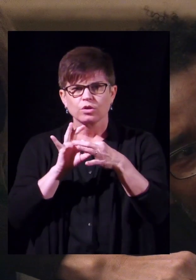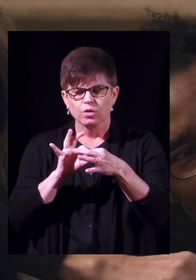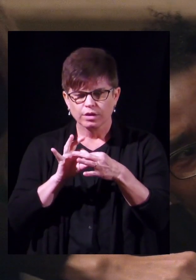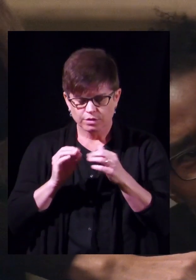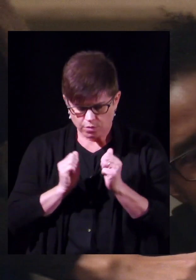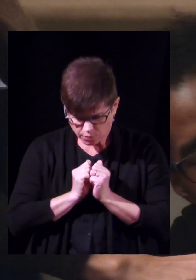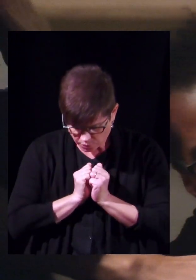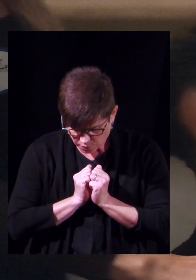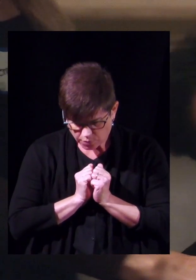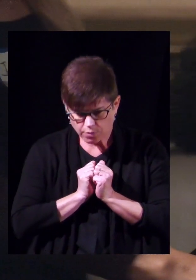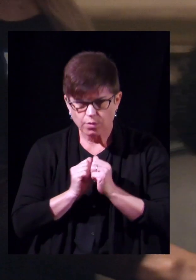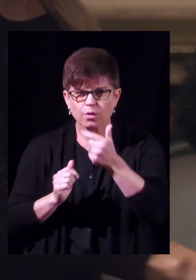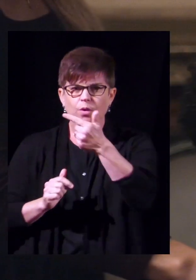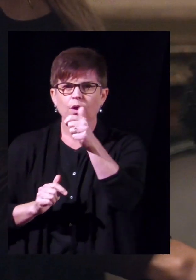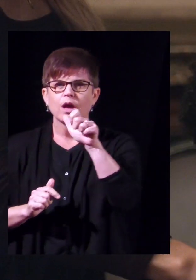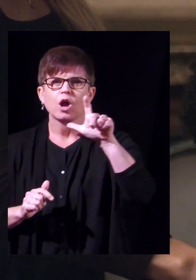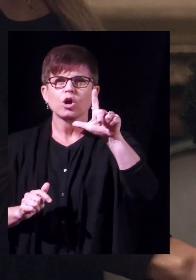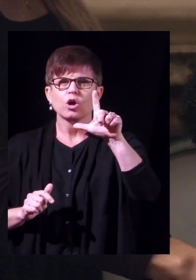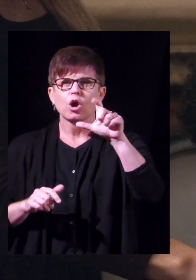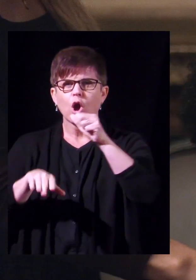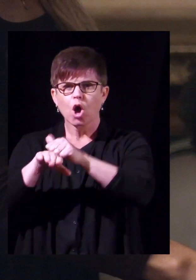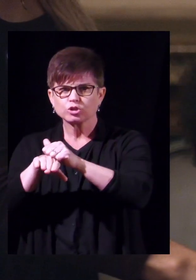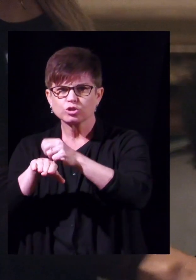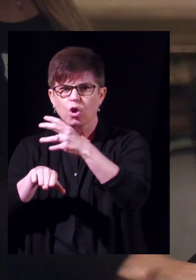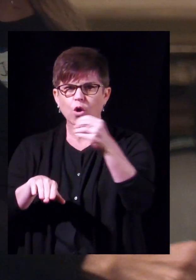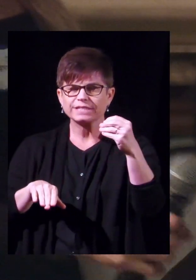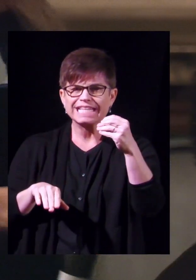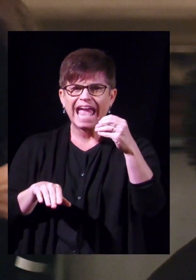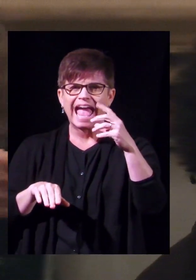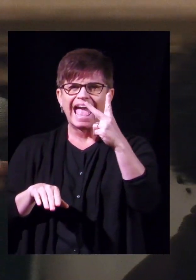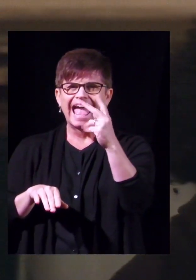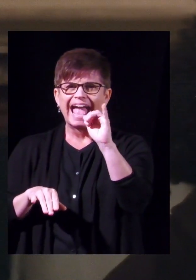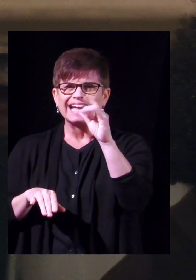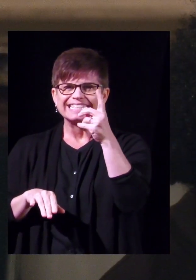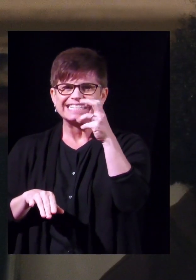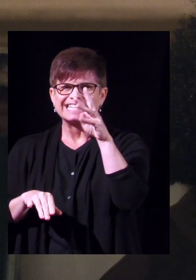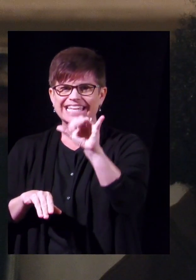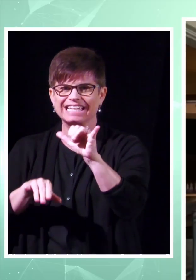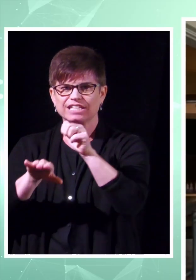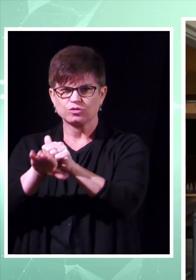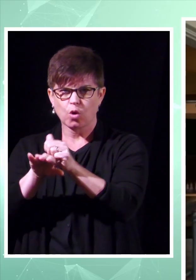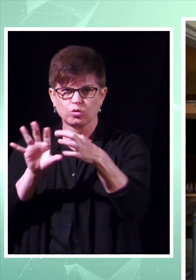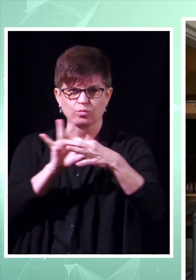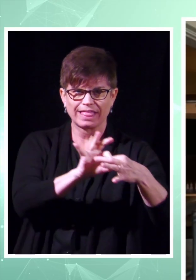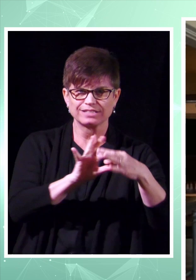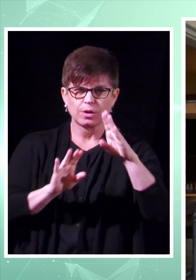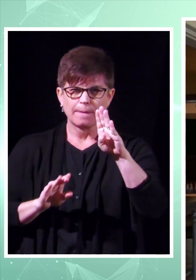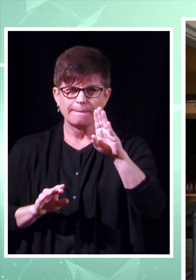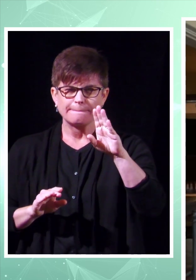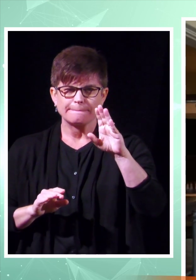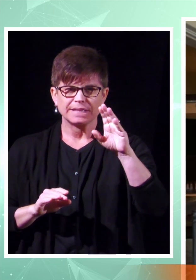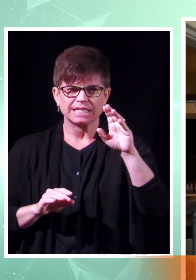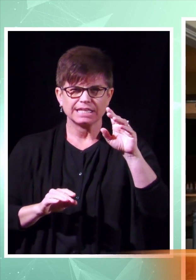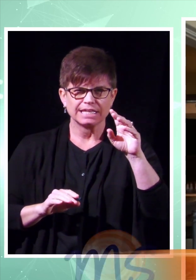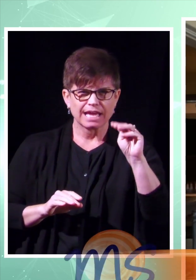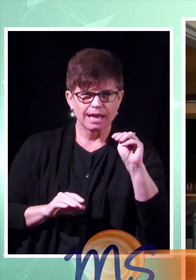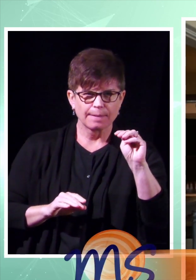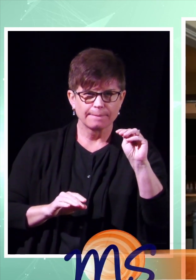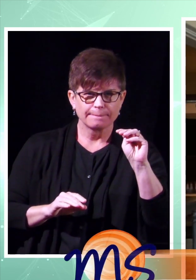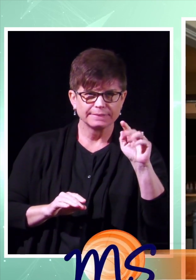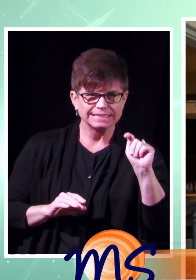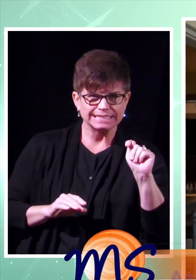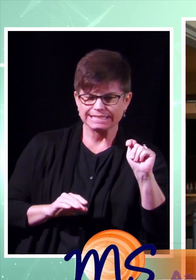gallstones or kidney stones with DMTs? So that's a great question,